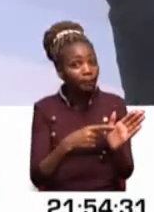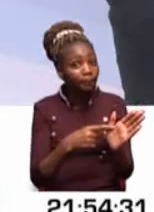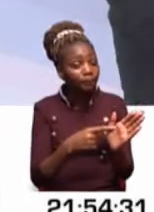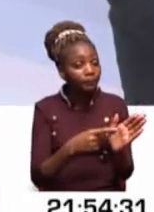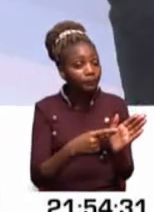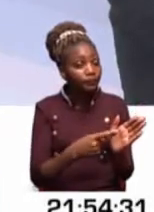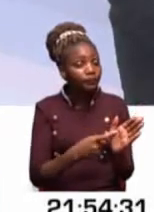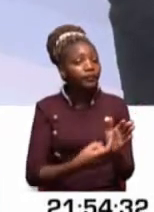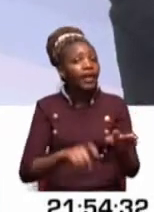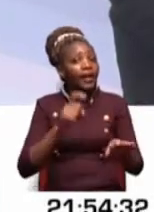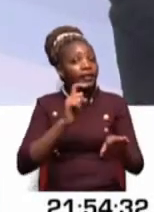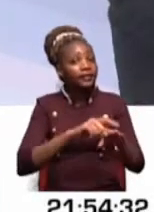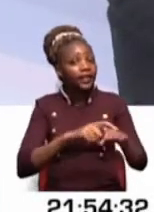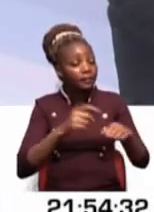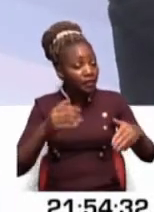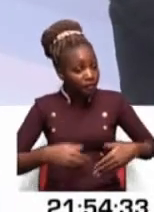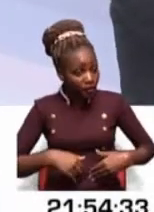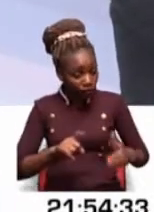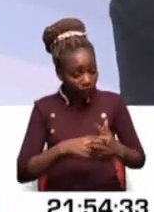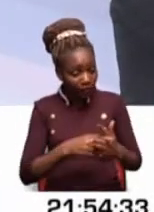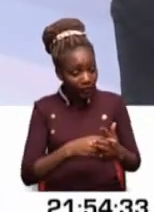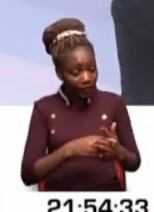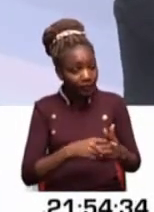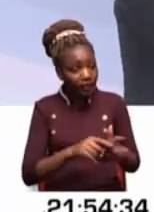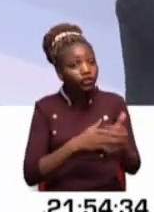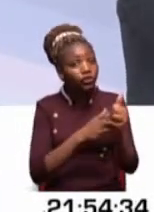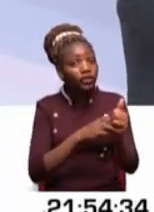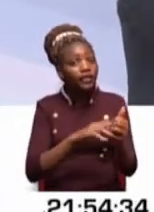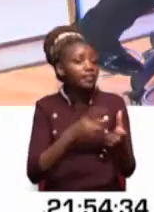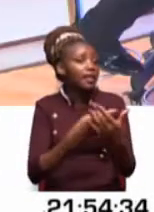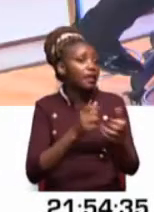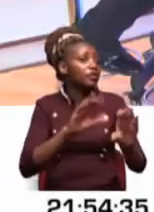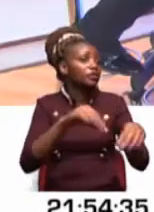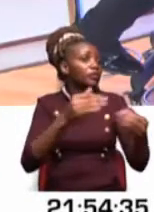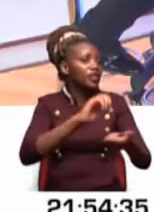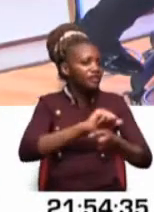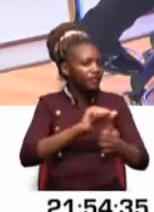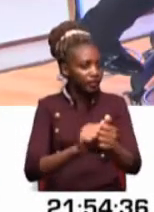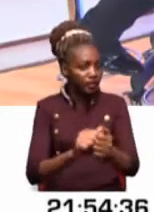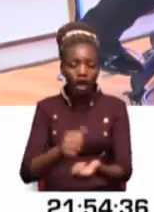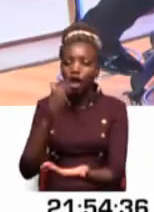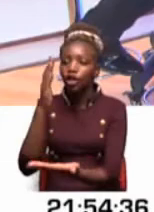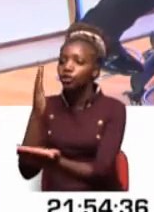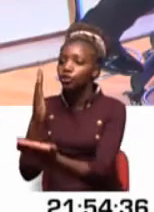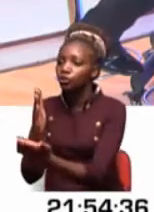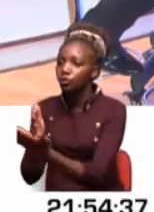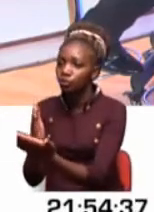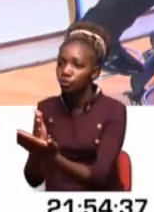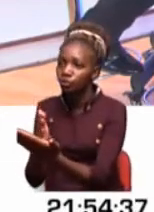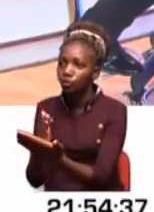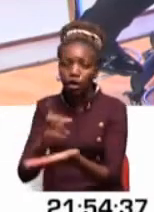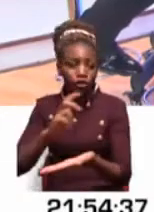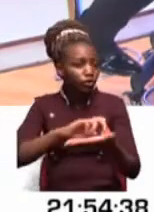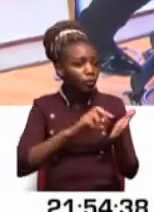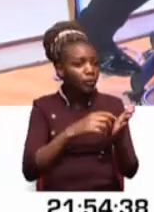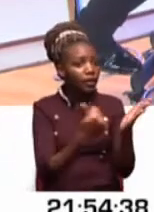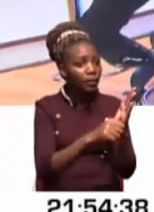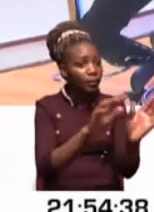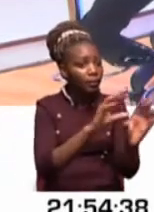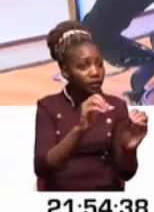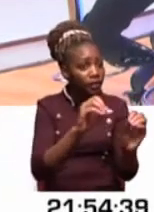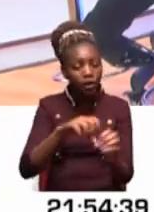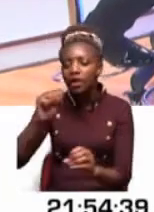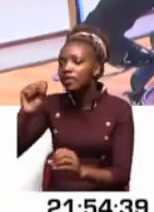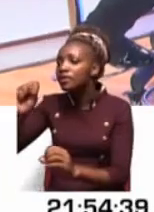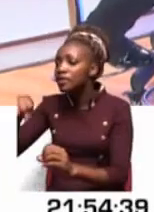people get to these positions, they may be the change makers. Exactly, and that there should be no problem holding them to account. There's definitely no